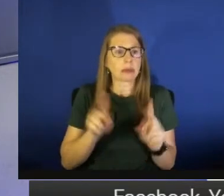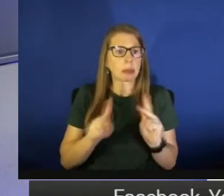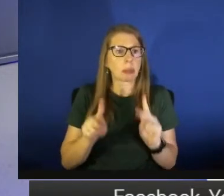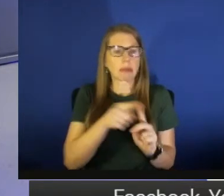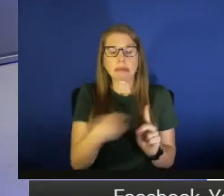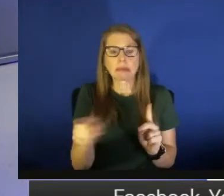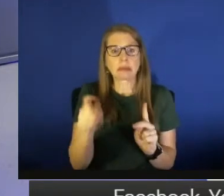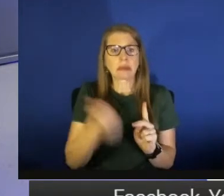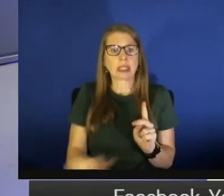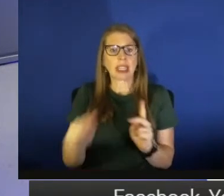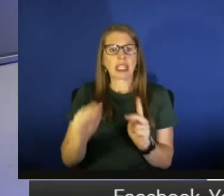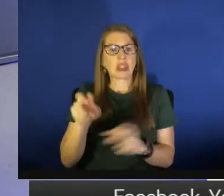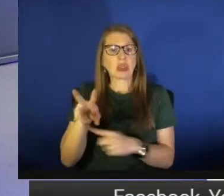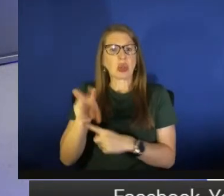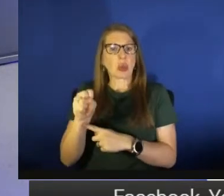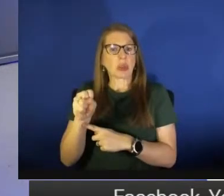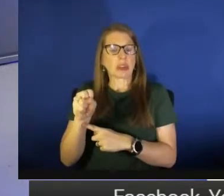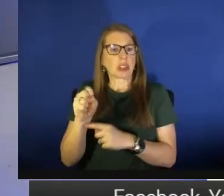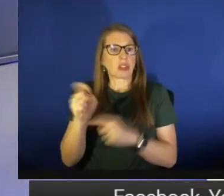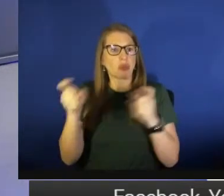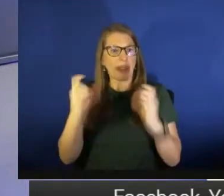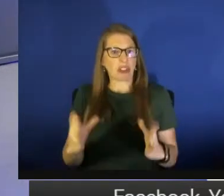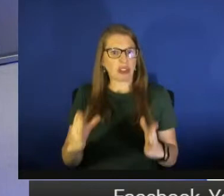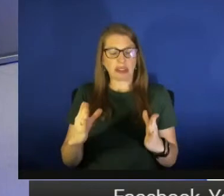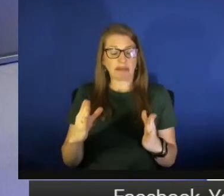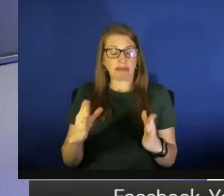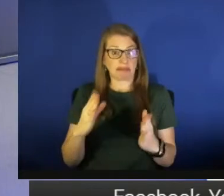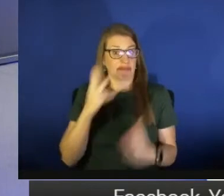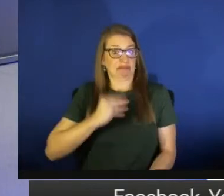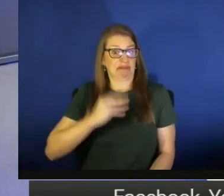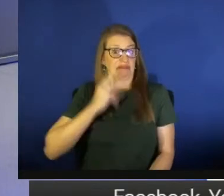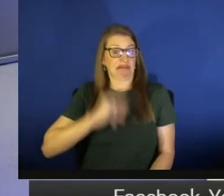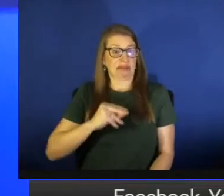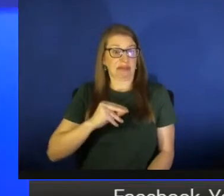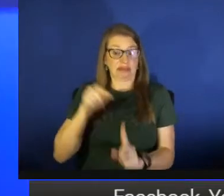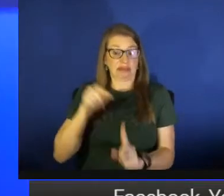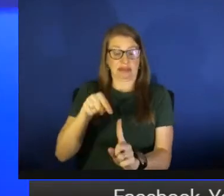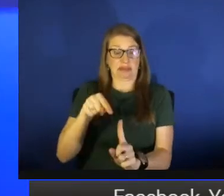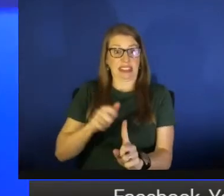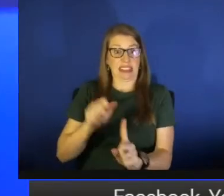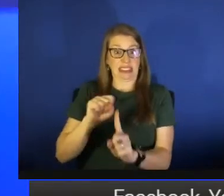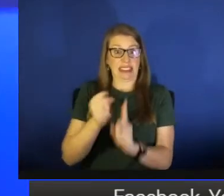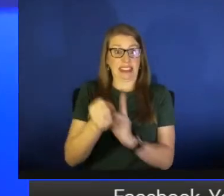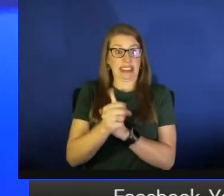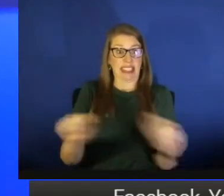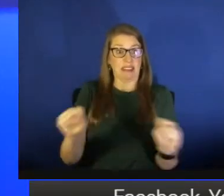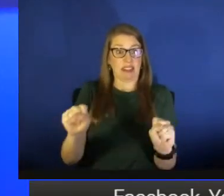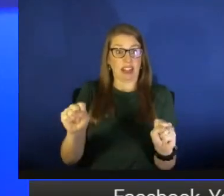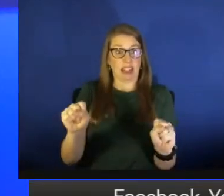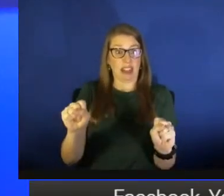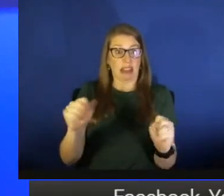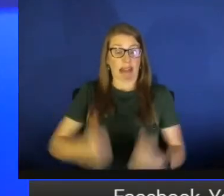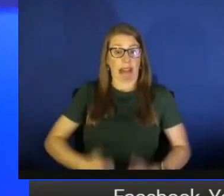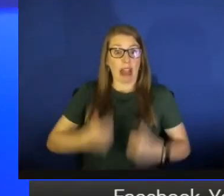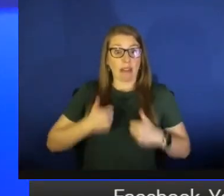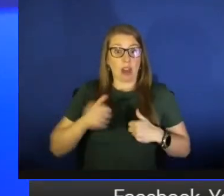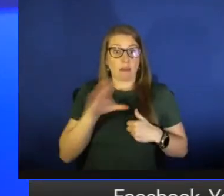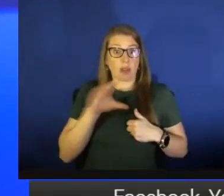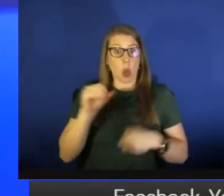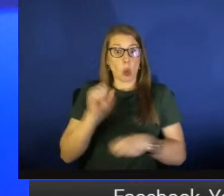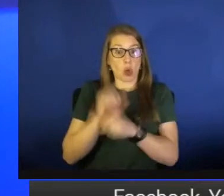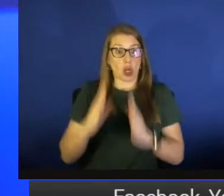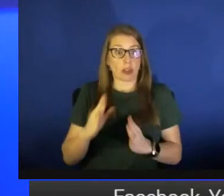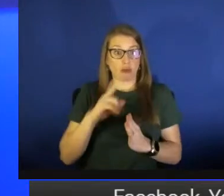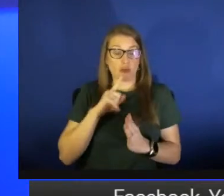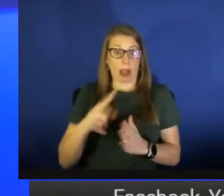ever been faced with a circumstance where the safety, the life of their coworkers was in their hands in a lot of ways. The decisions